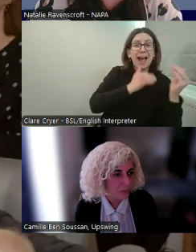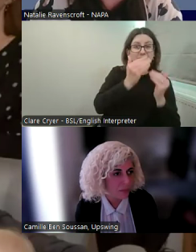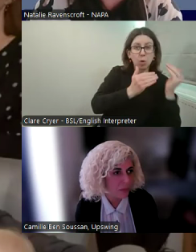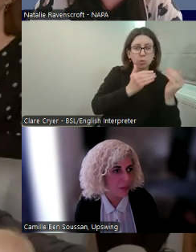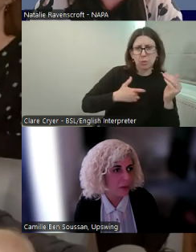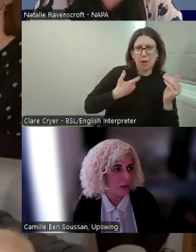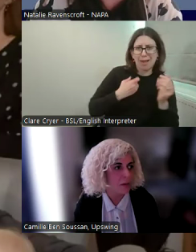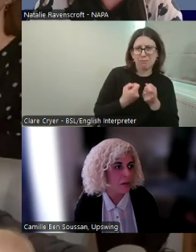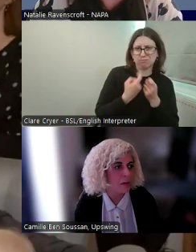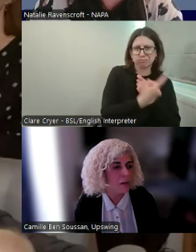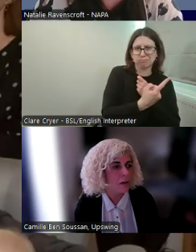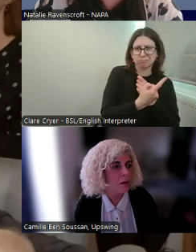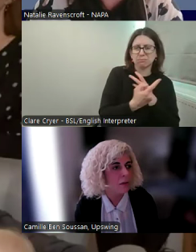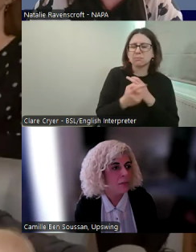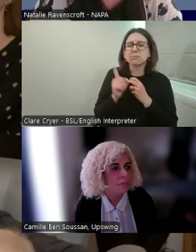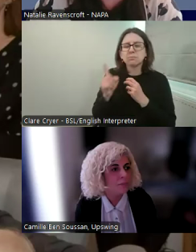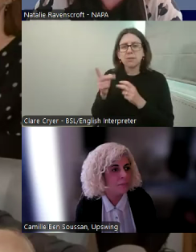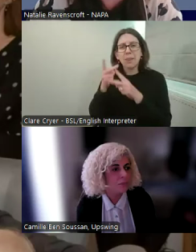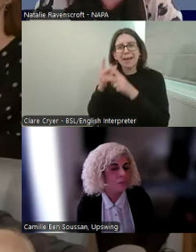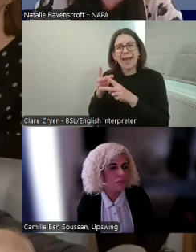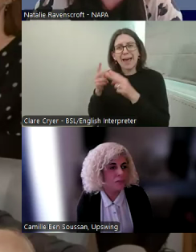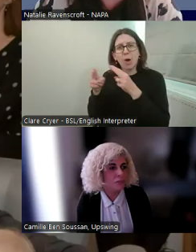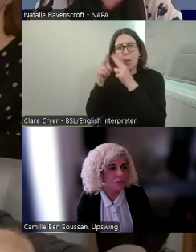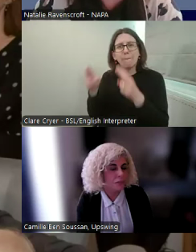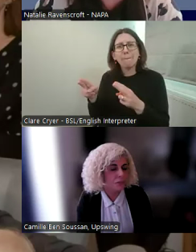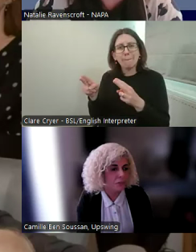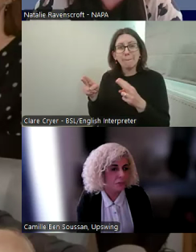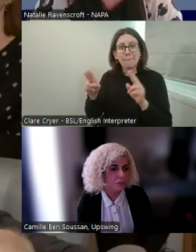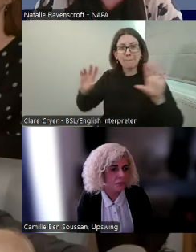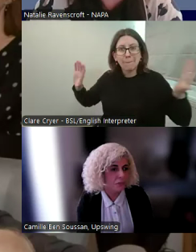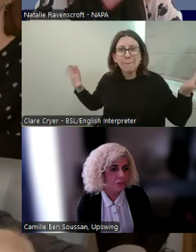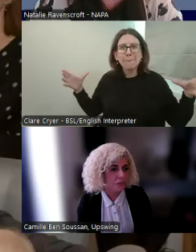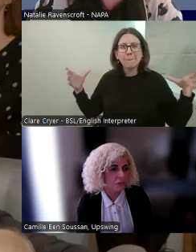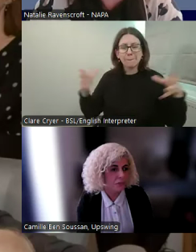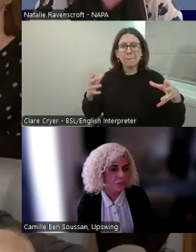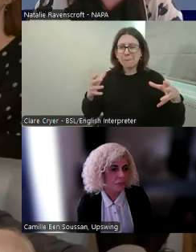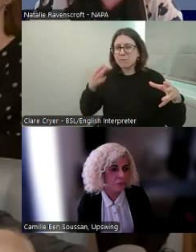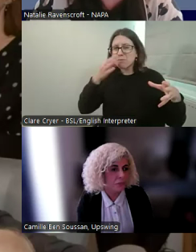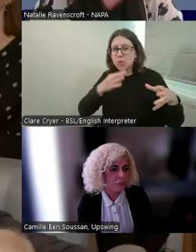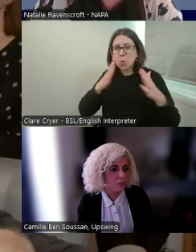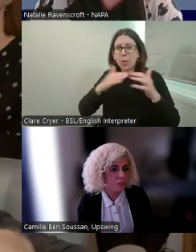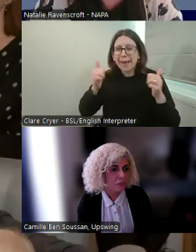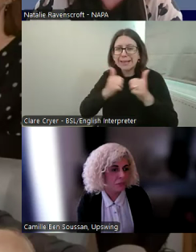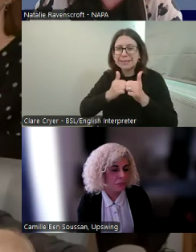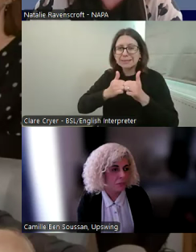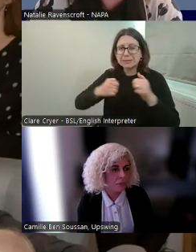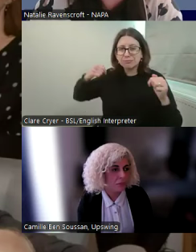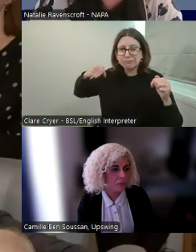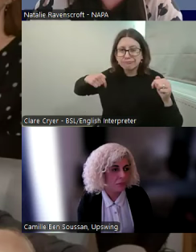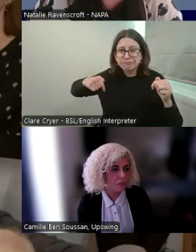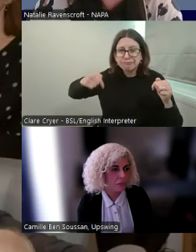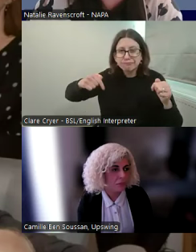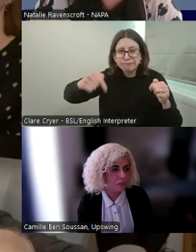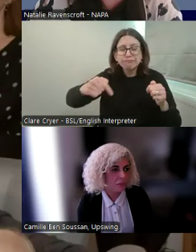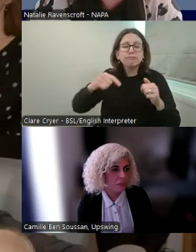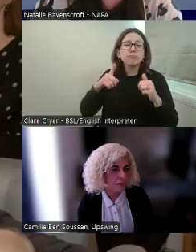by to a care home. And they came together over a number of weekends, and then they